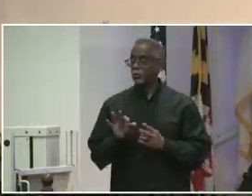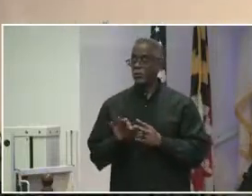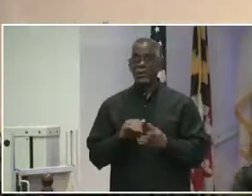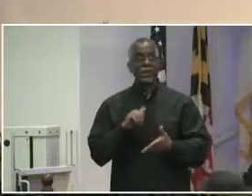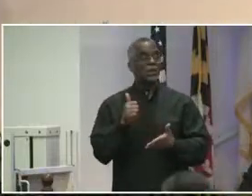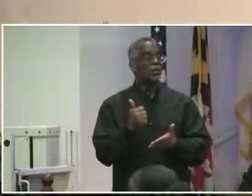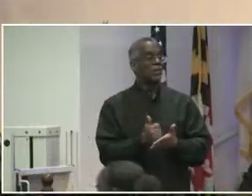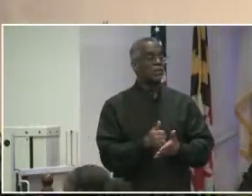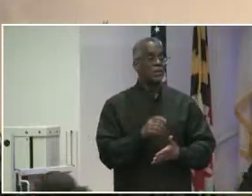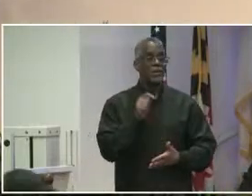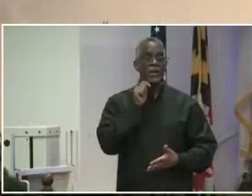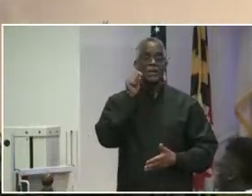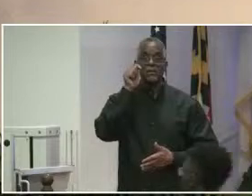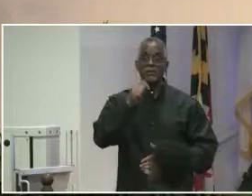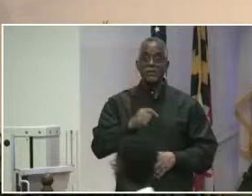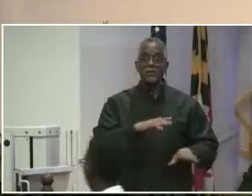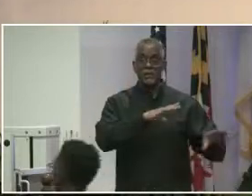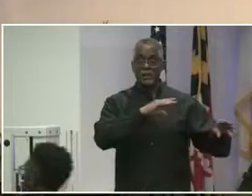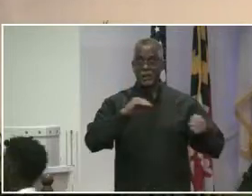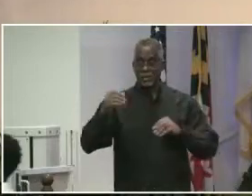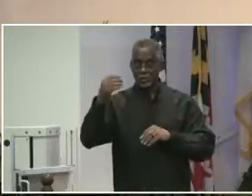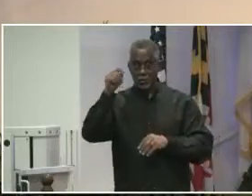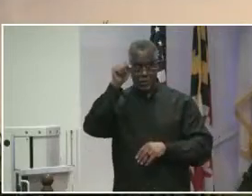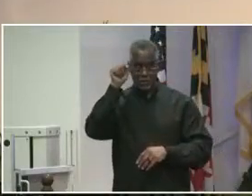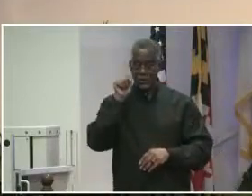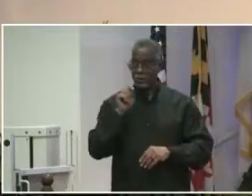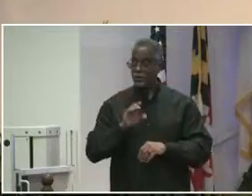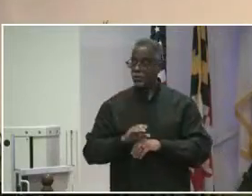And our teenagers are dismissed for teen church. Amen.